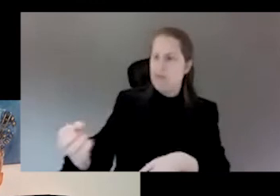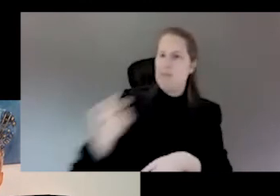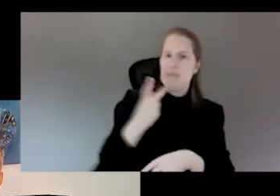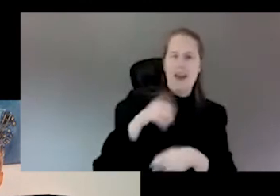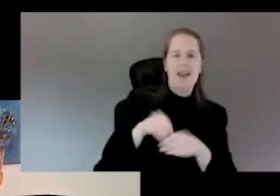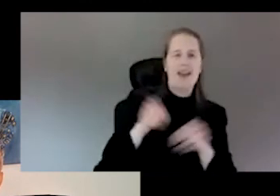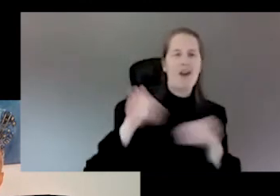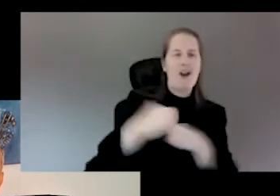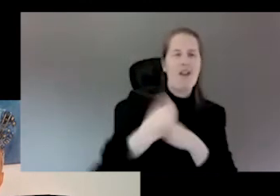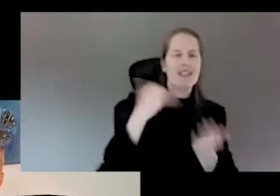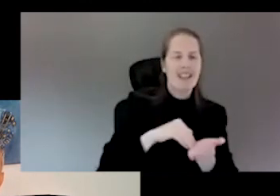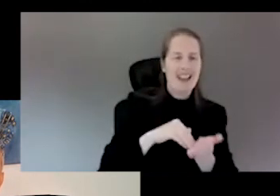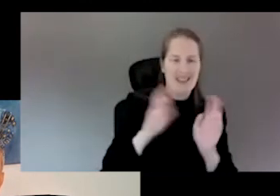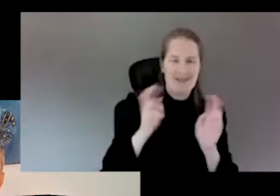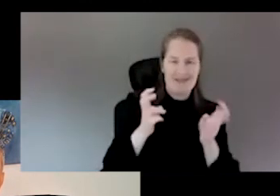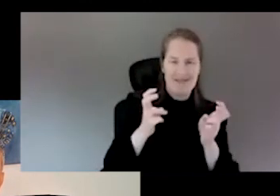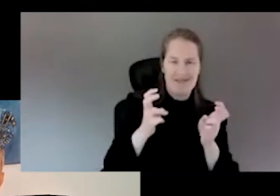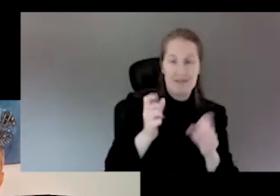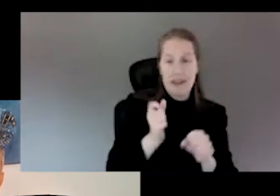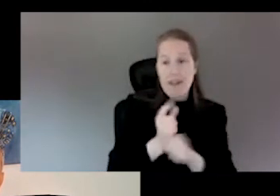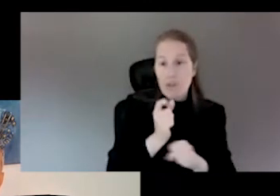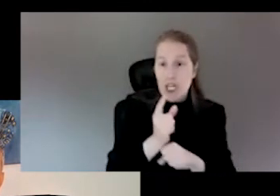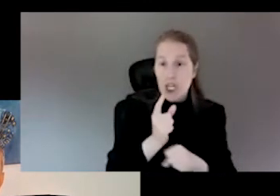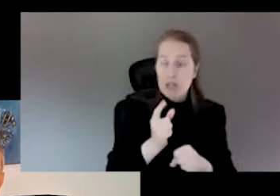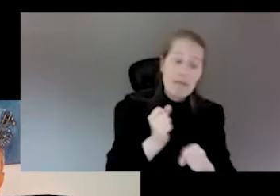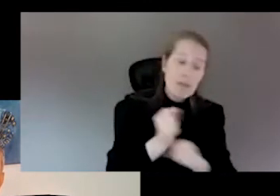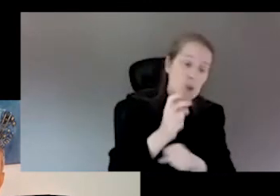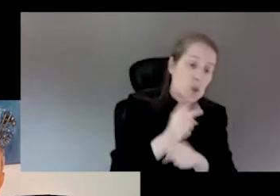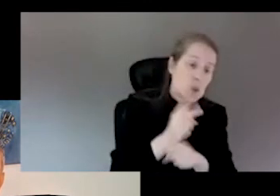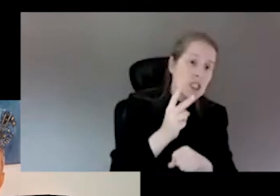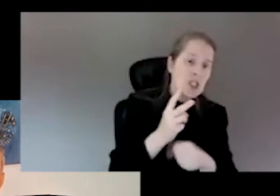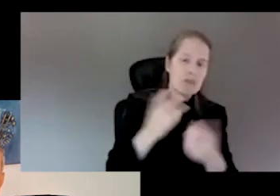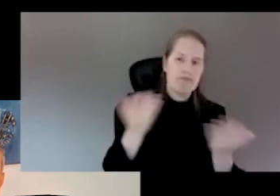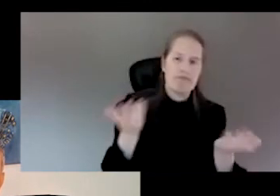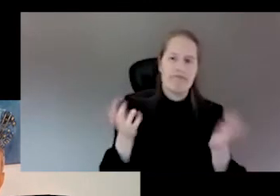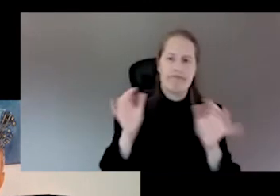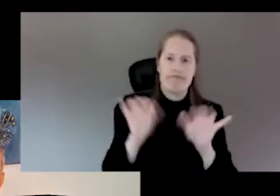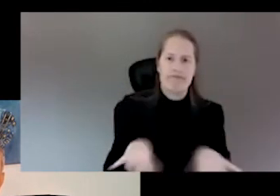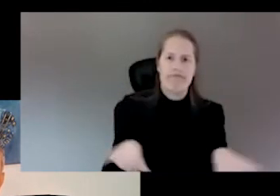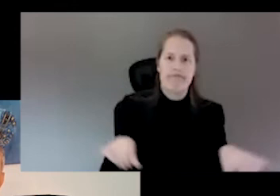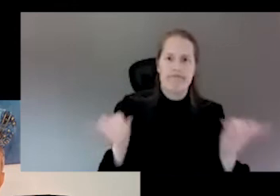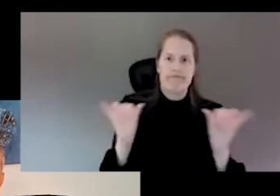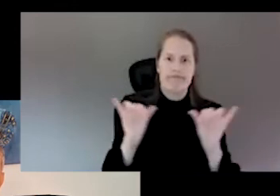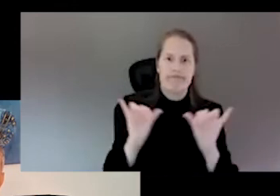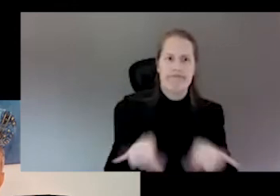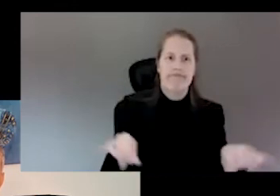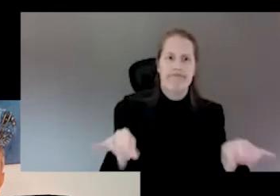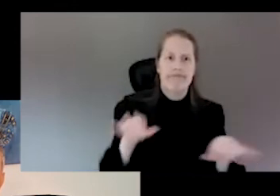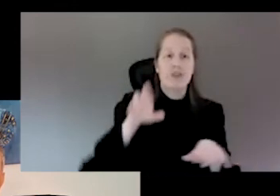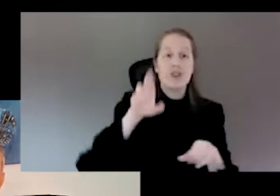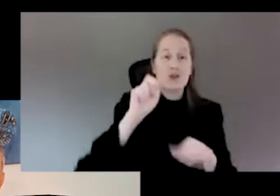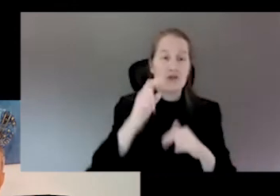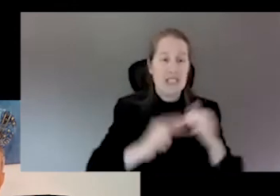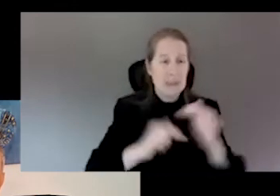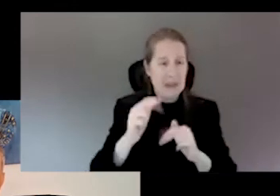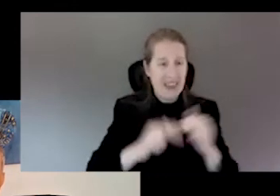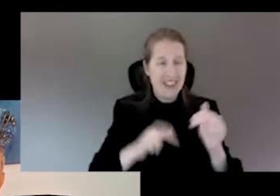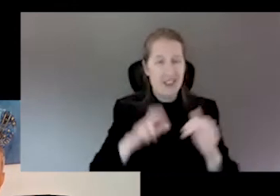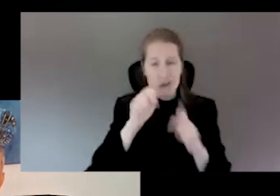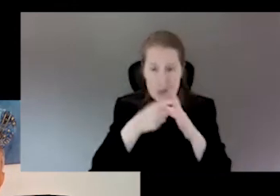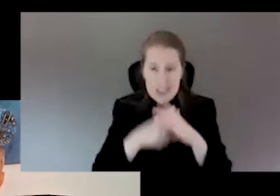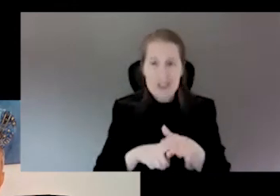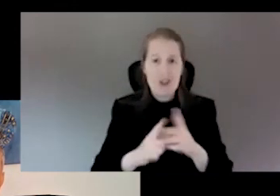a year later, maybe 2 years later, back in there trying to, restart their lives. And they